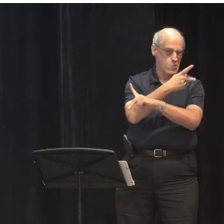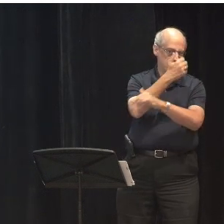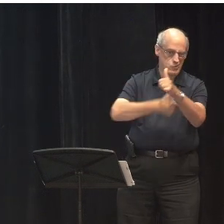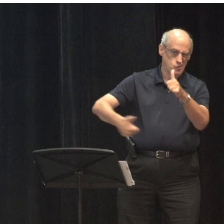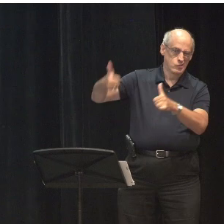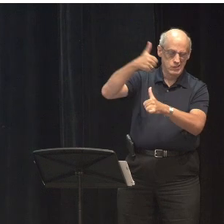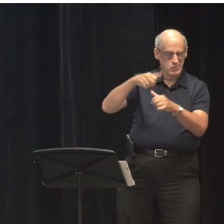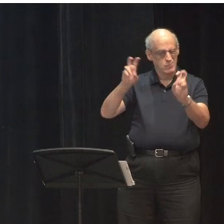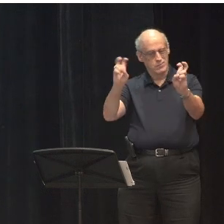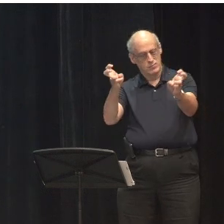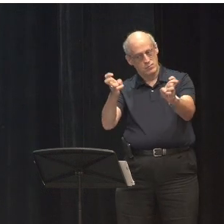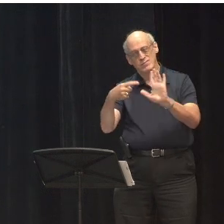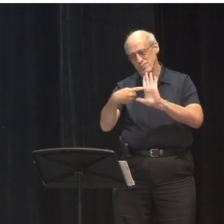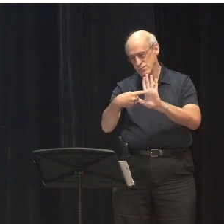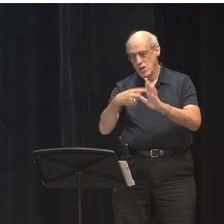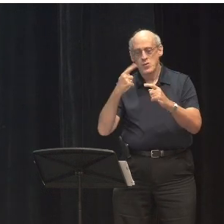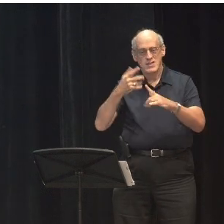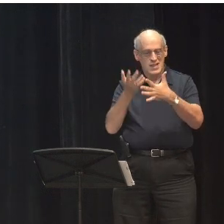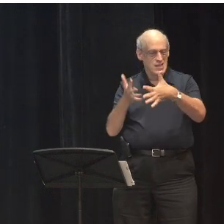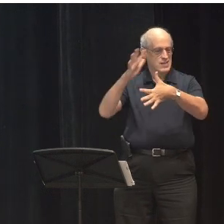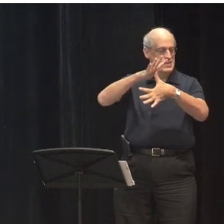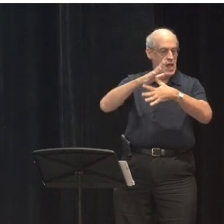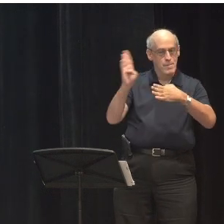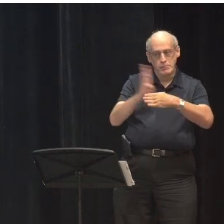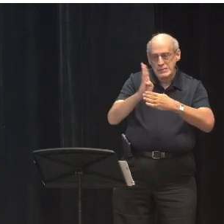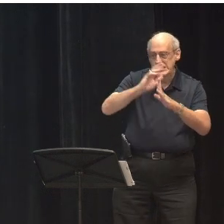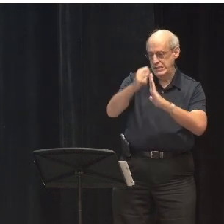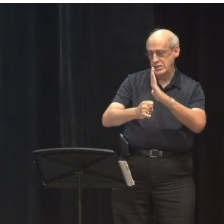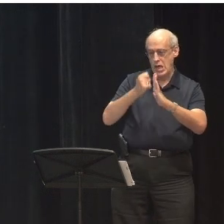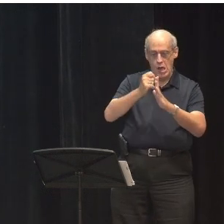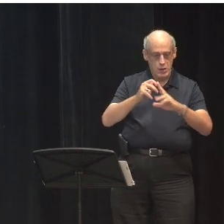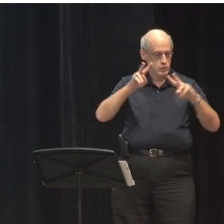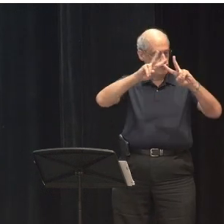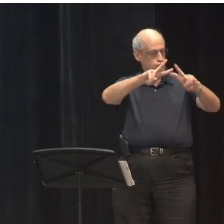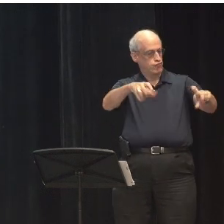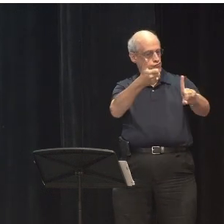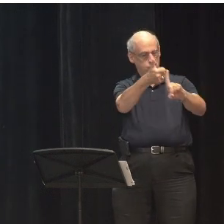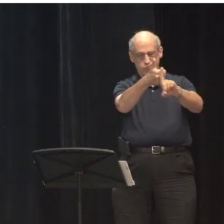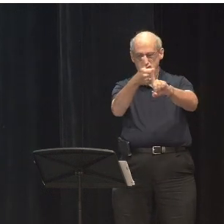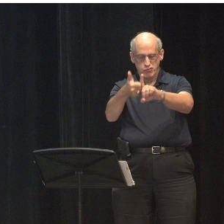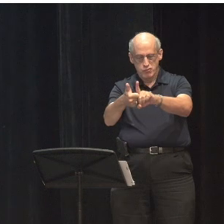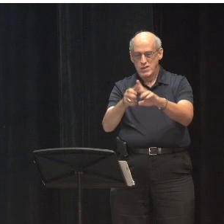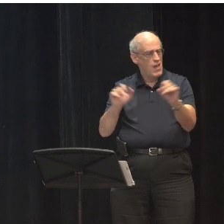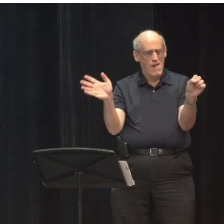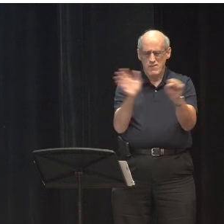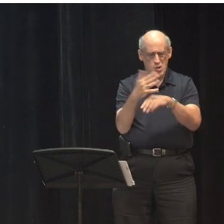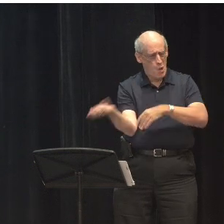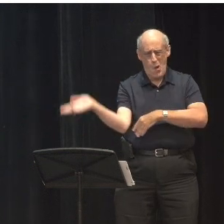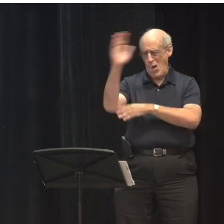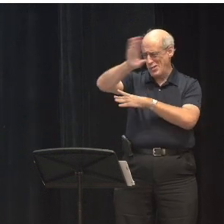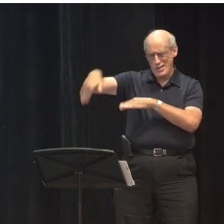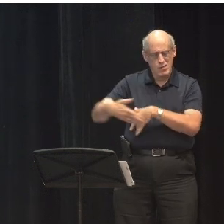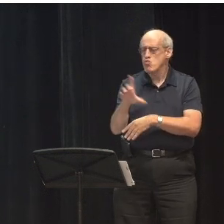at the peak periods. So these impacts aren't going to be throughout the duration of a day or throughout